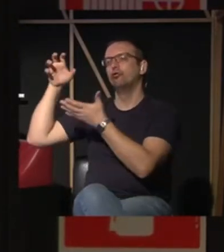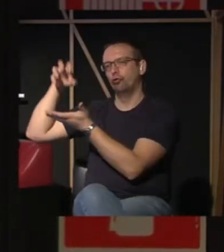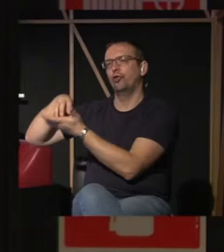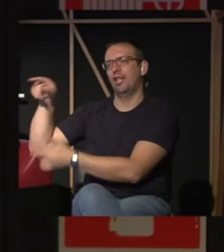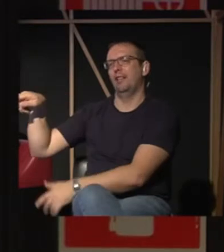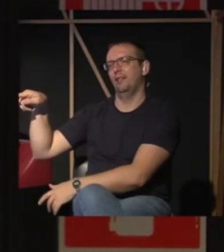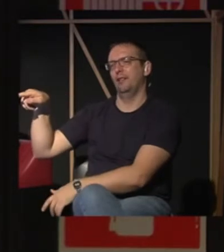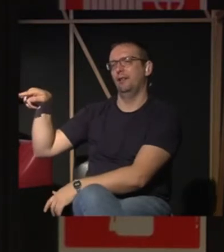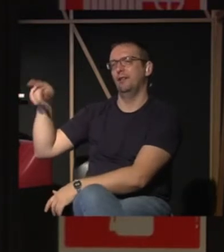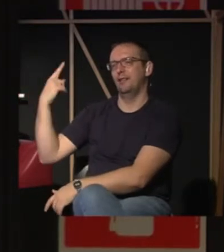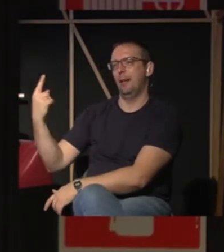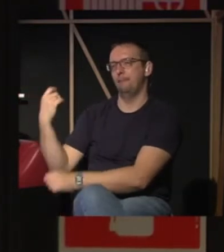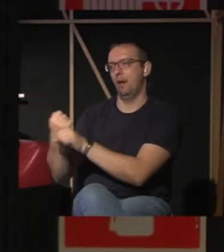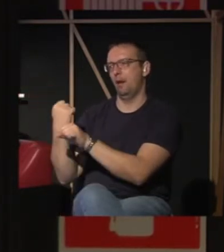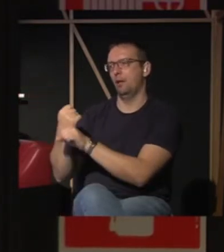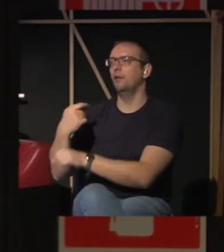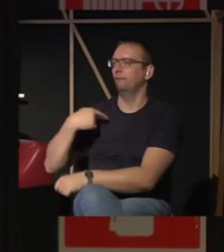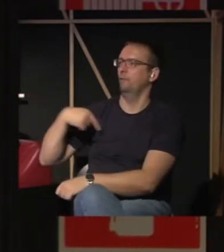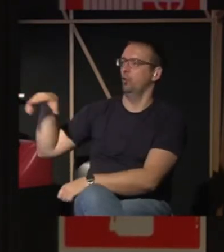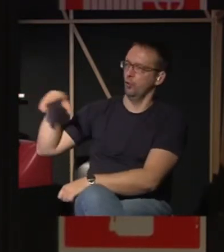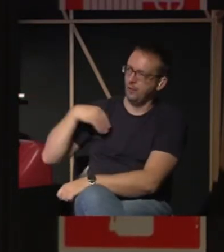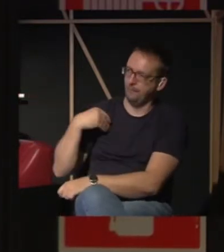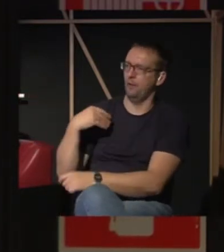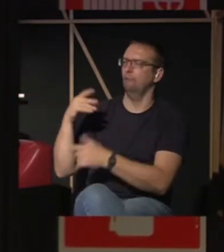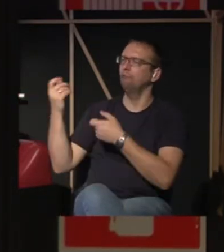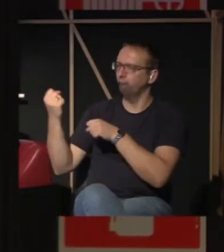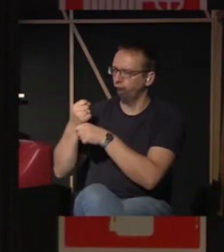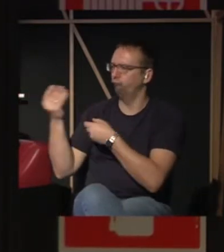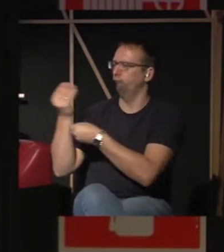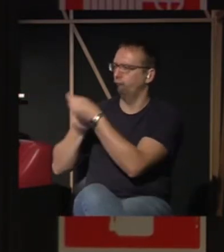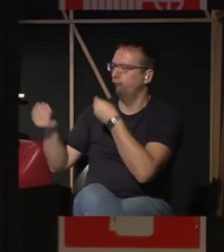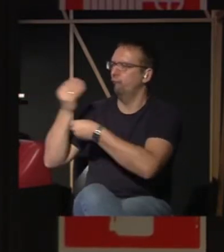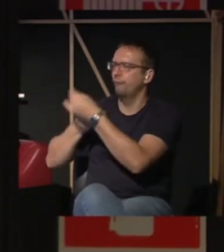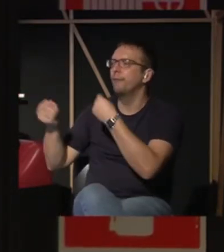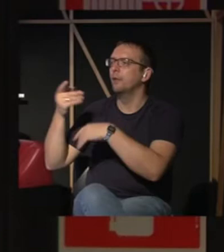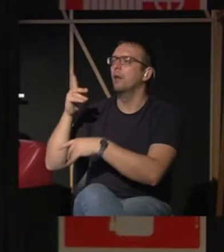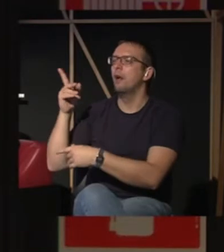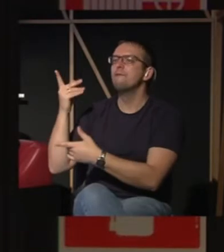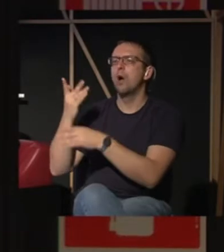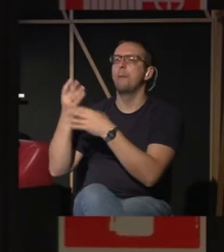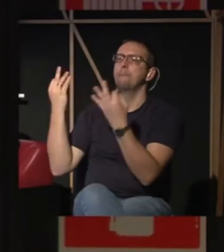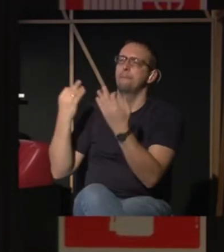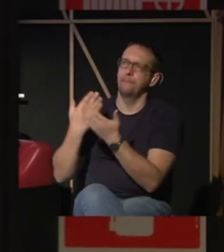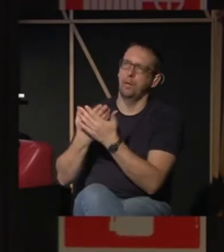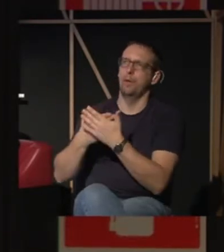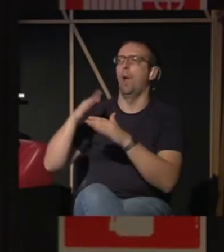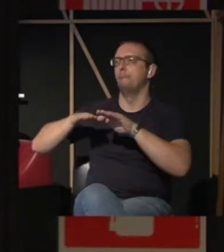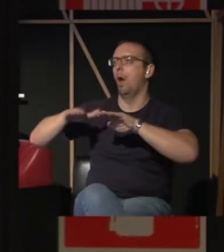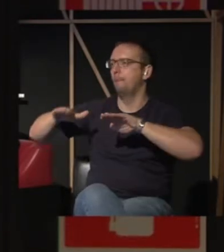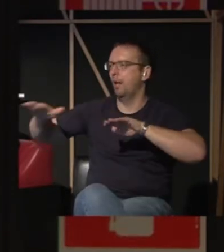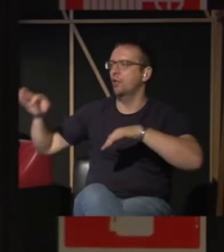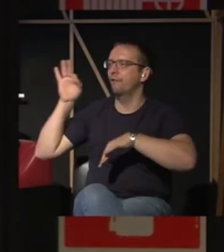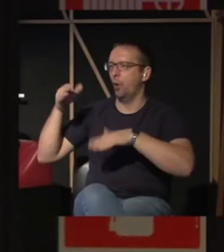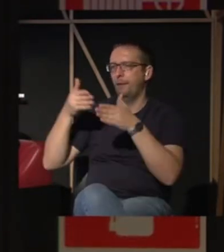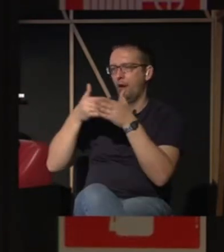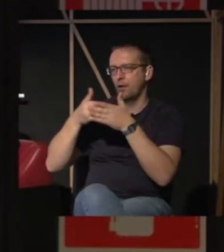provision of parking for disabled guests. There was installation of seating for disabled people and people with limited